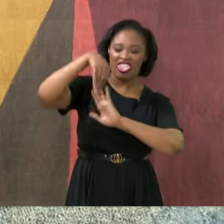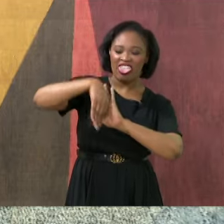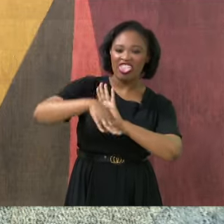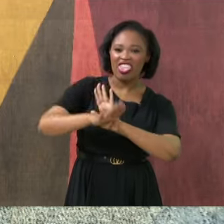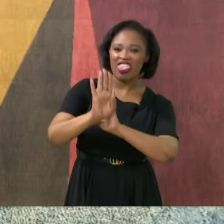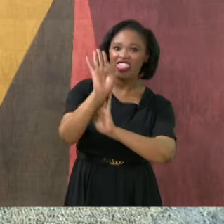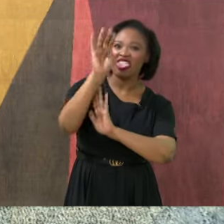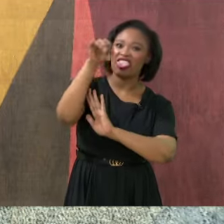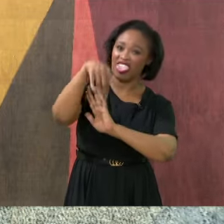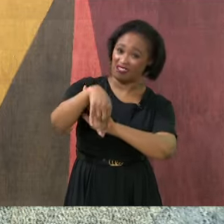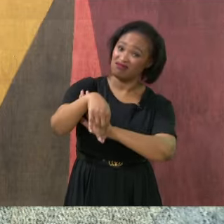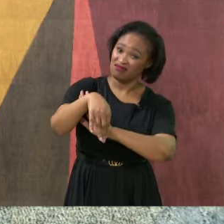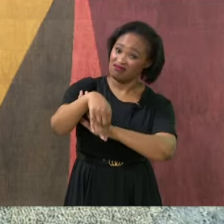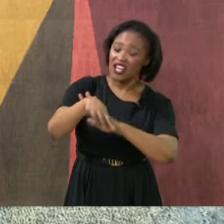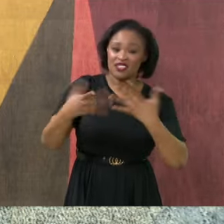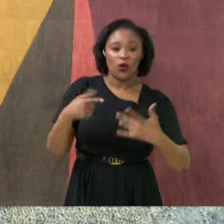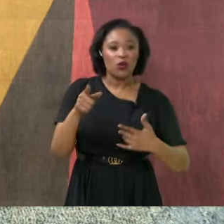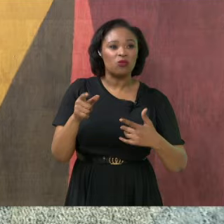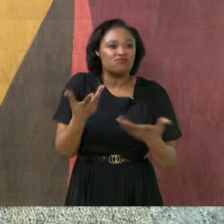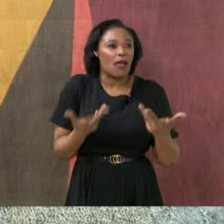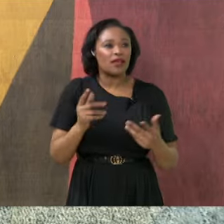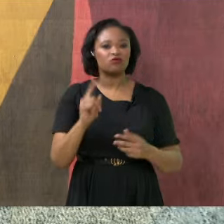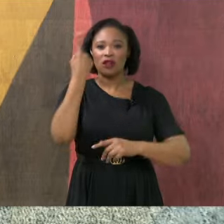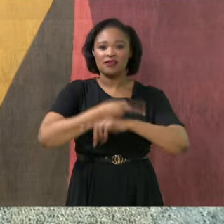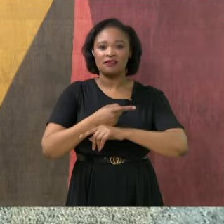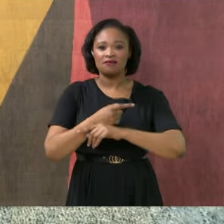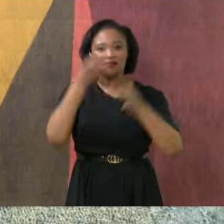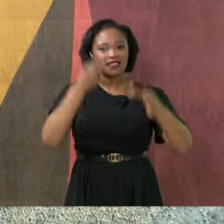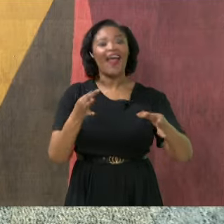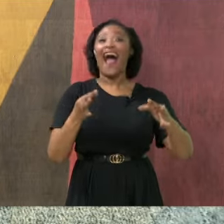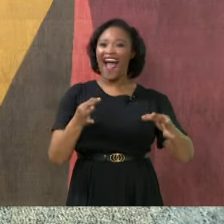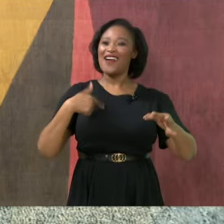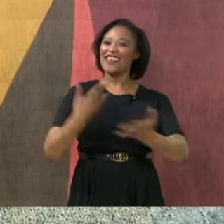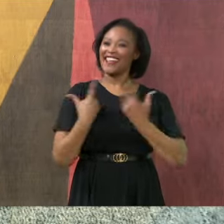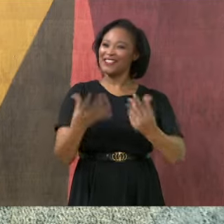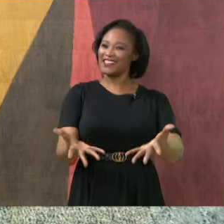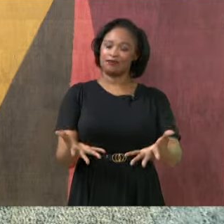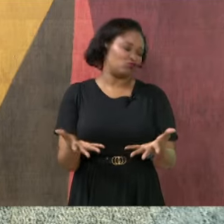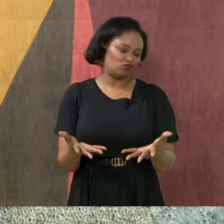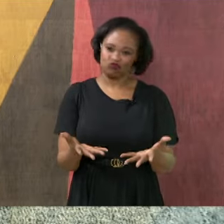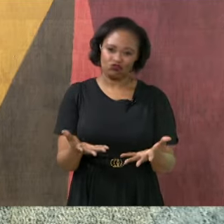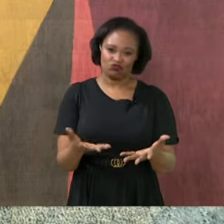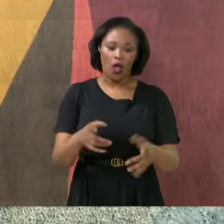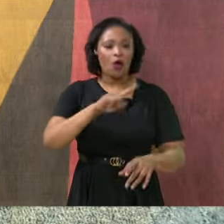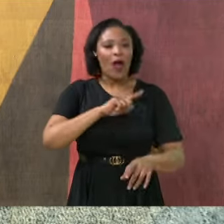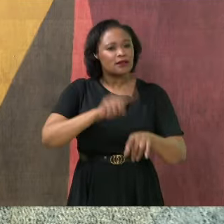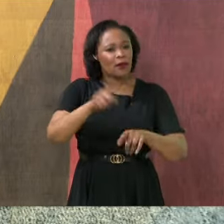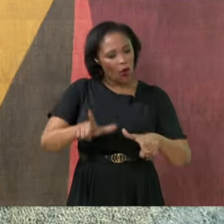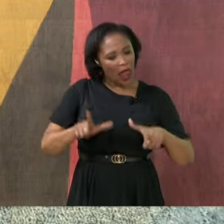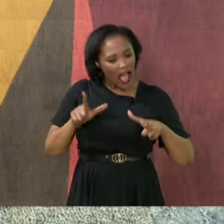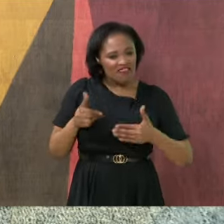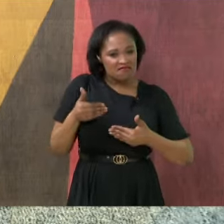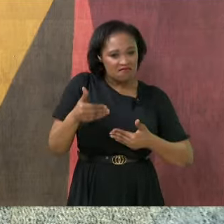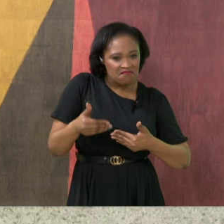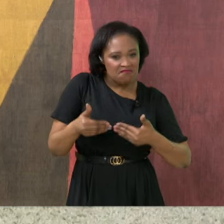a sudden moment where you're like, I can do this. And I think as you go through life, you go in your confidence, and sometimes